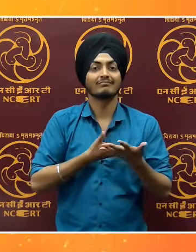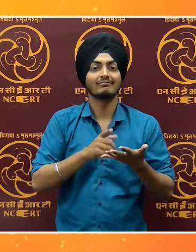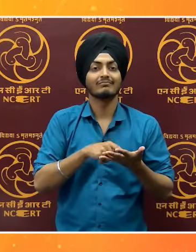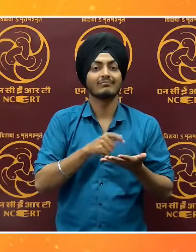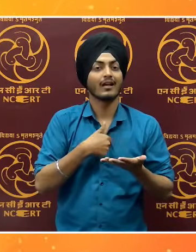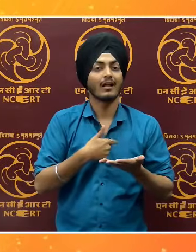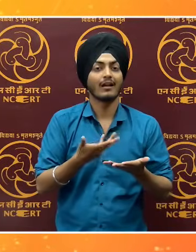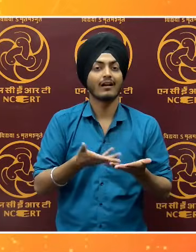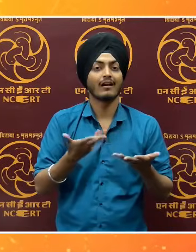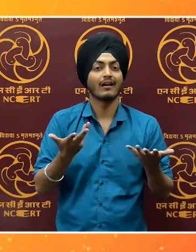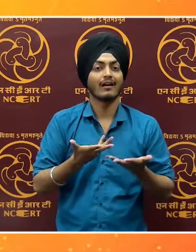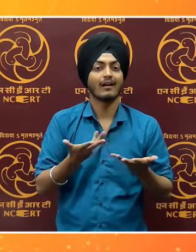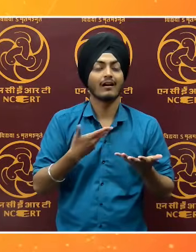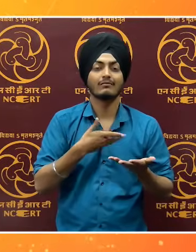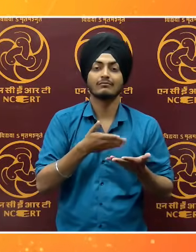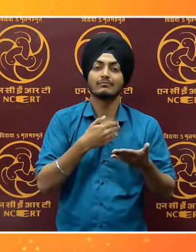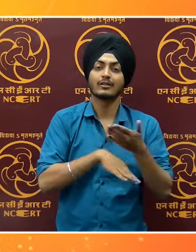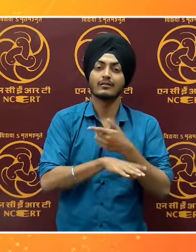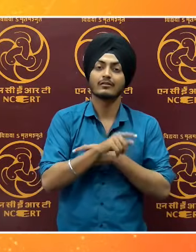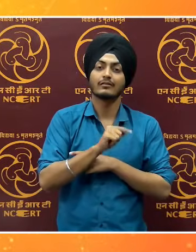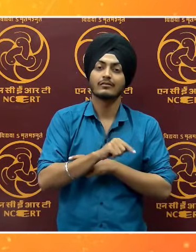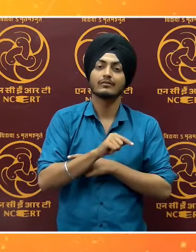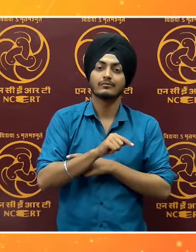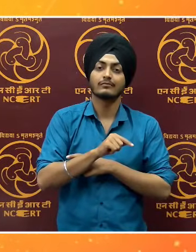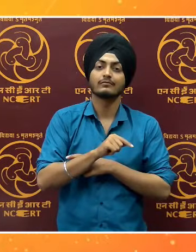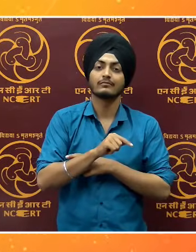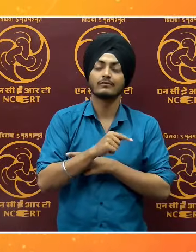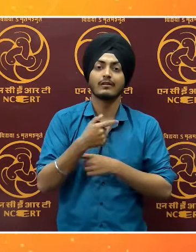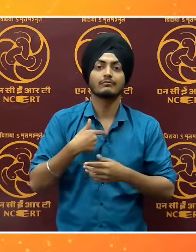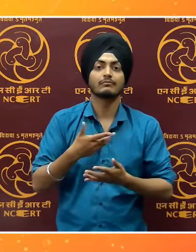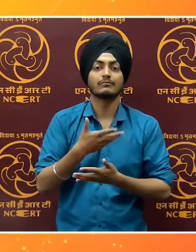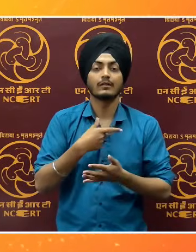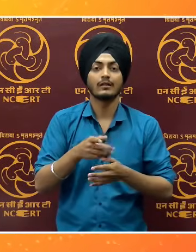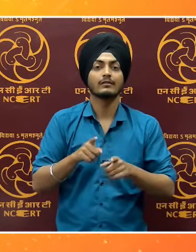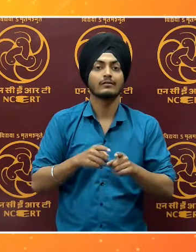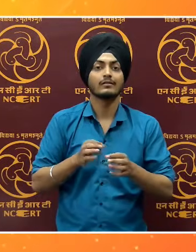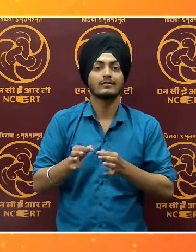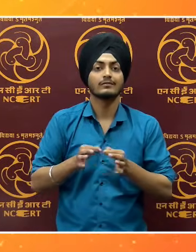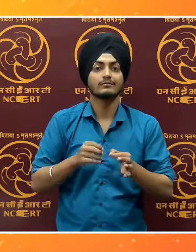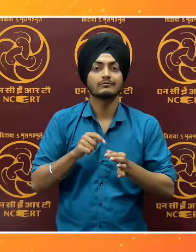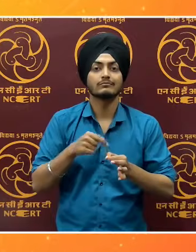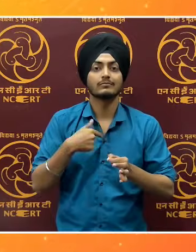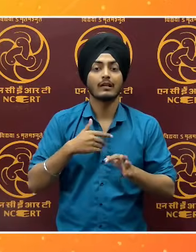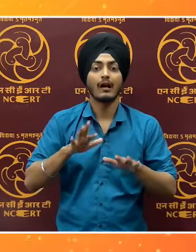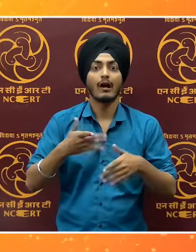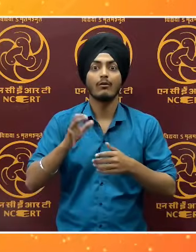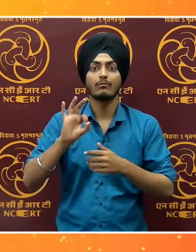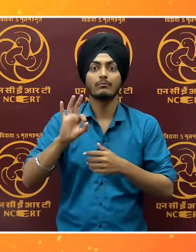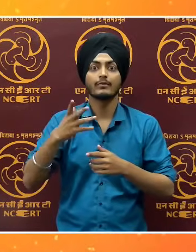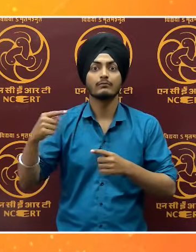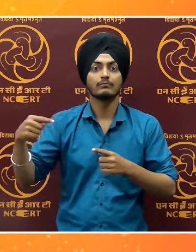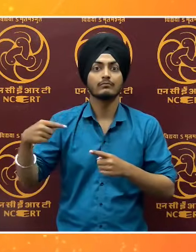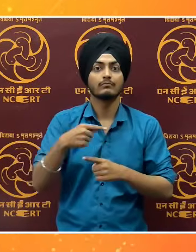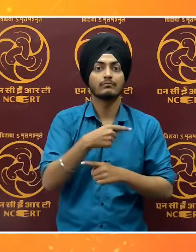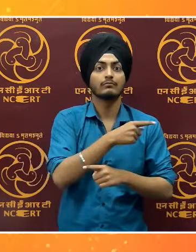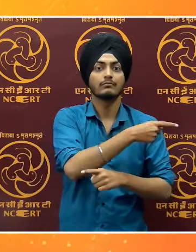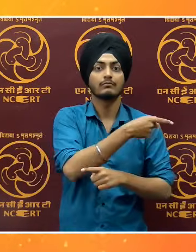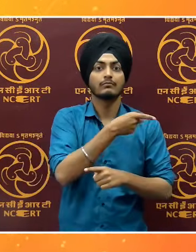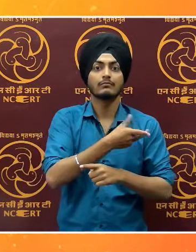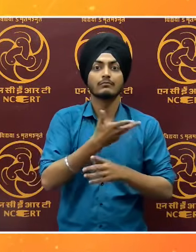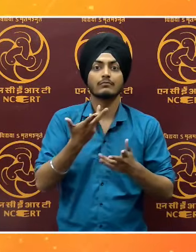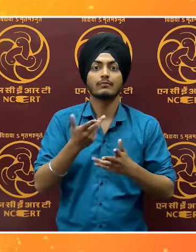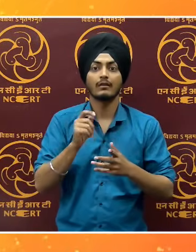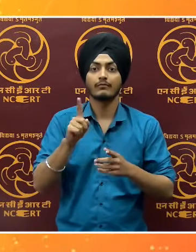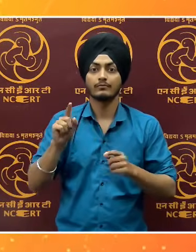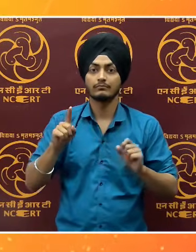In that part we discuss on the topic what is current, how current is flowing from one point